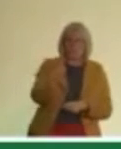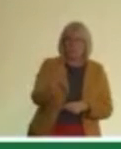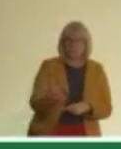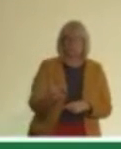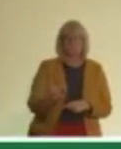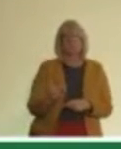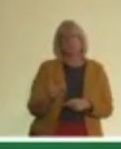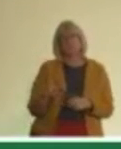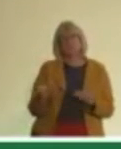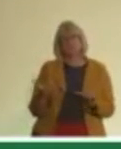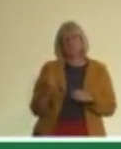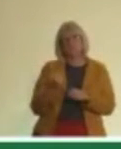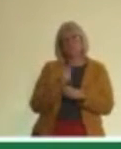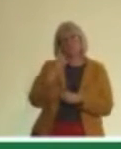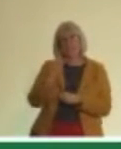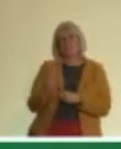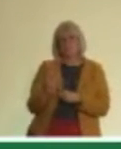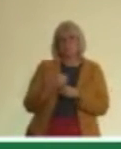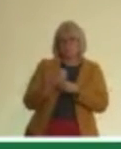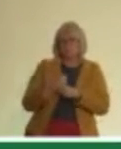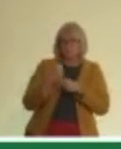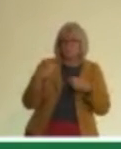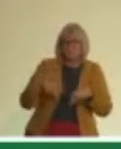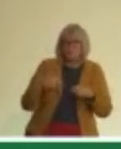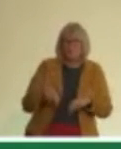but the alliteration doesn't work. But